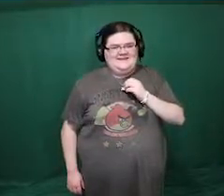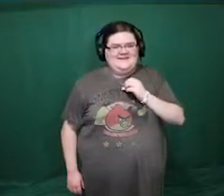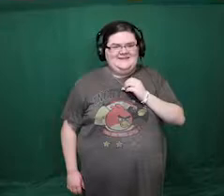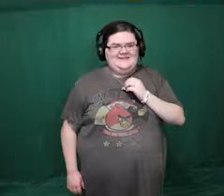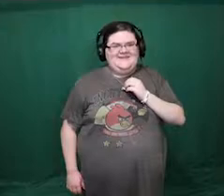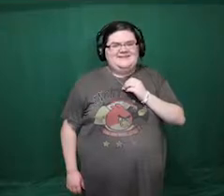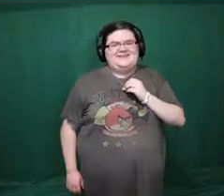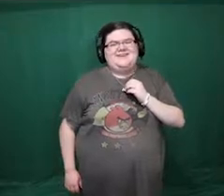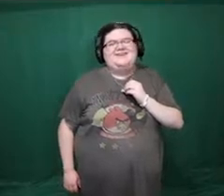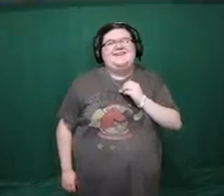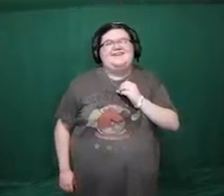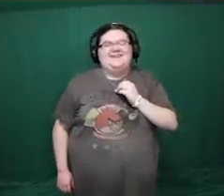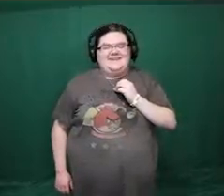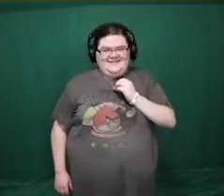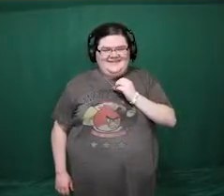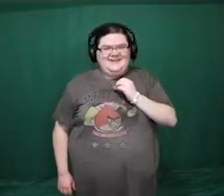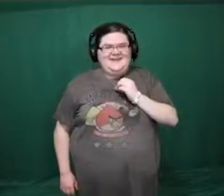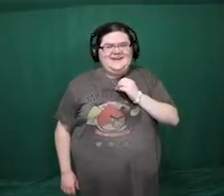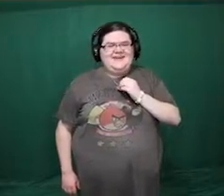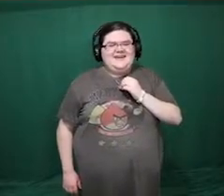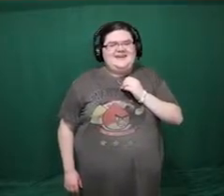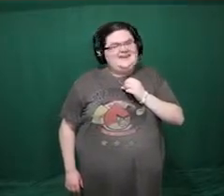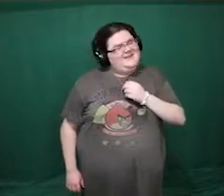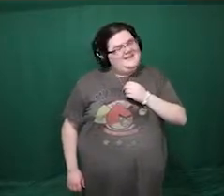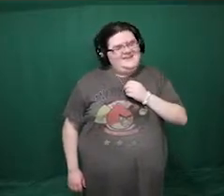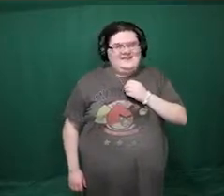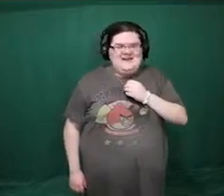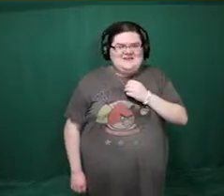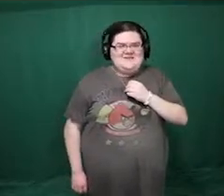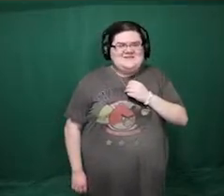God. Go team! We're losing. Oh, yo.